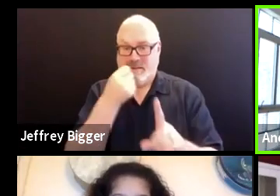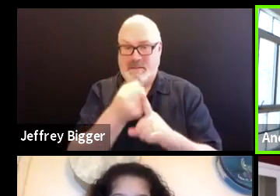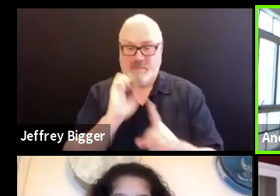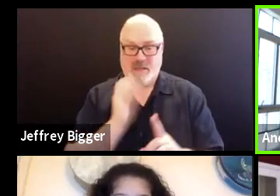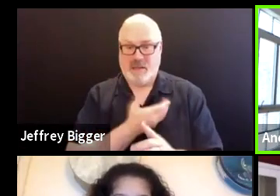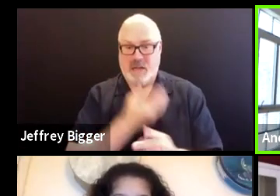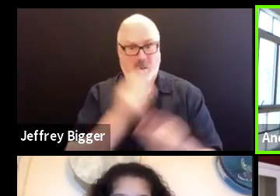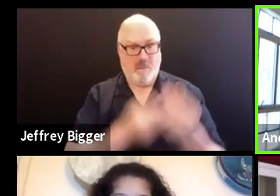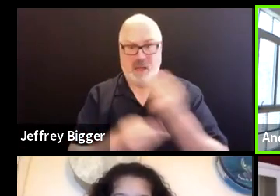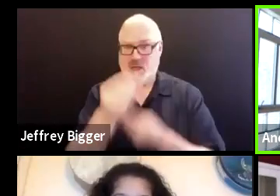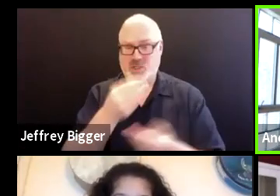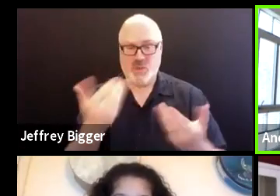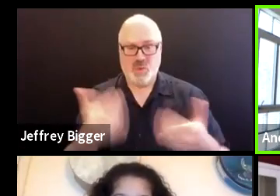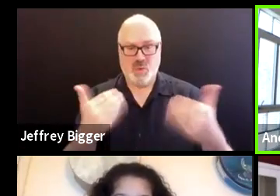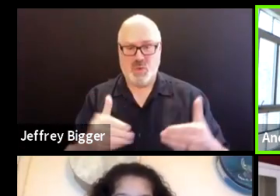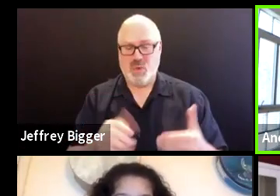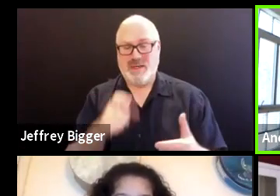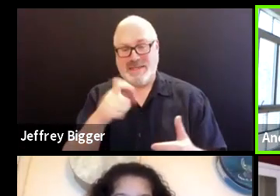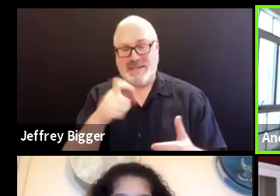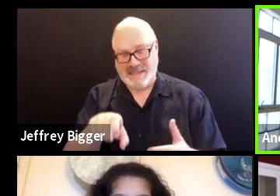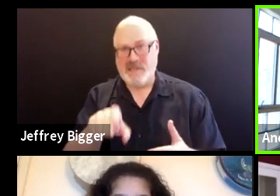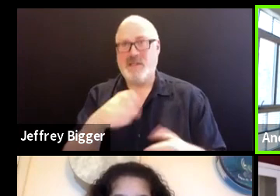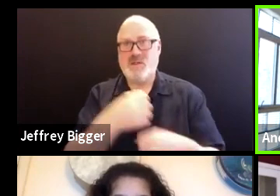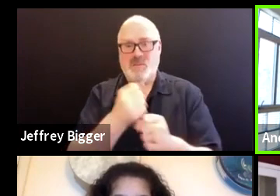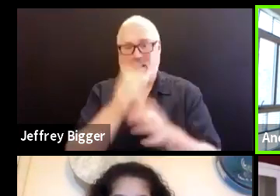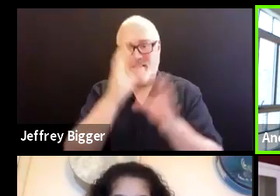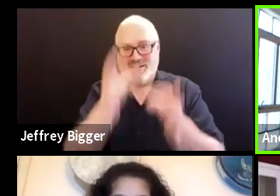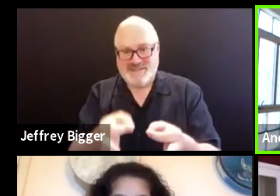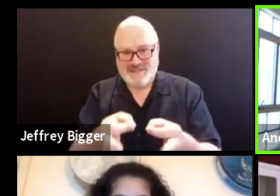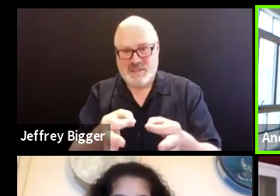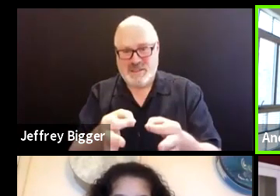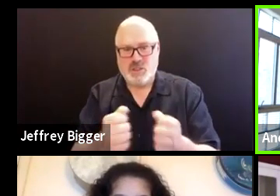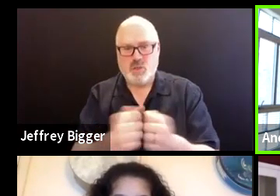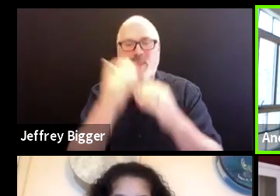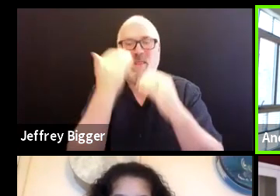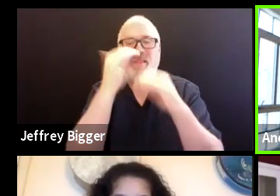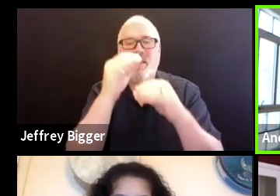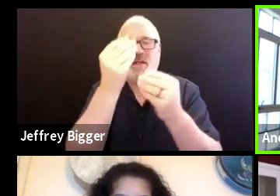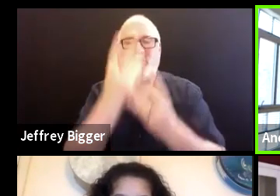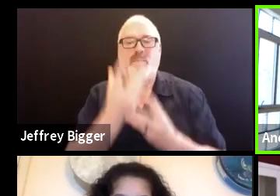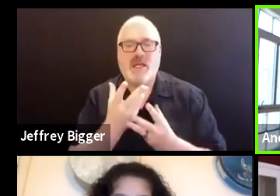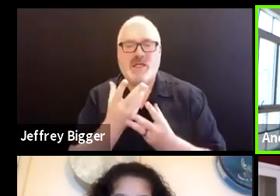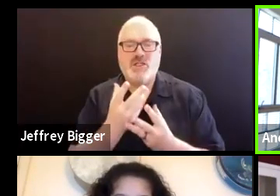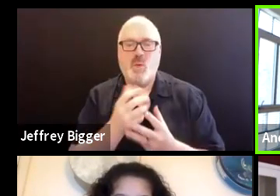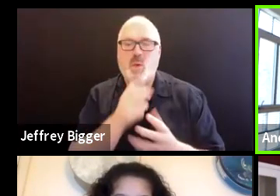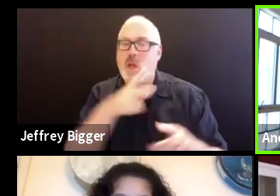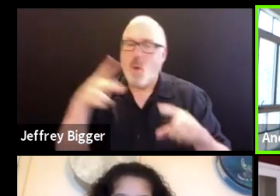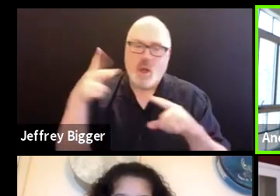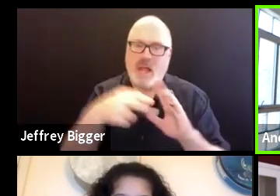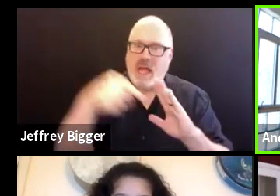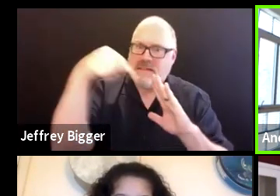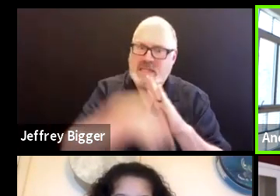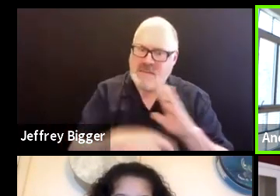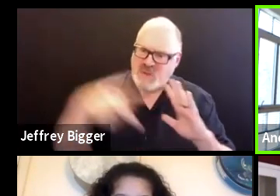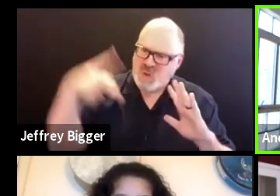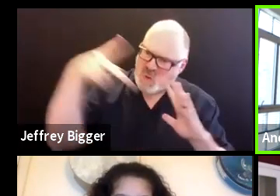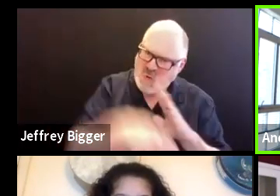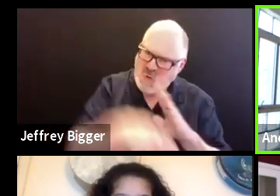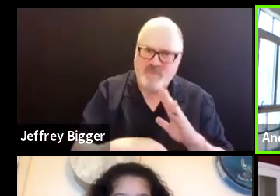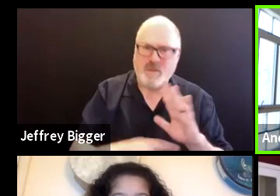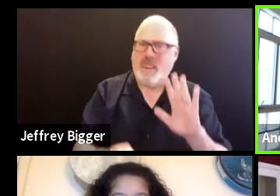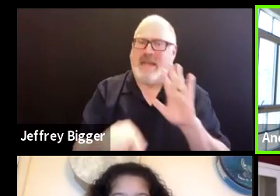budget. So, you know, we're having to make some of these decisions with limited information. We don't want to cut so deep that it, you know,